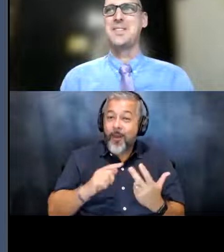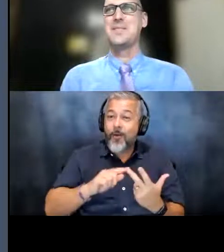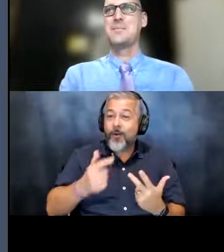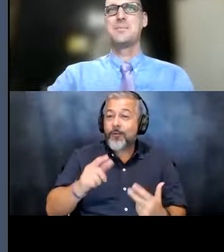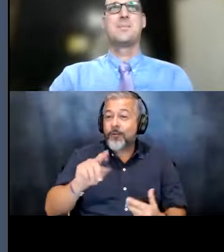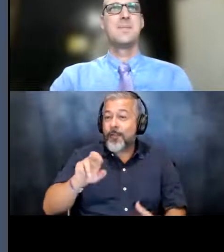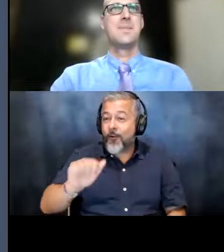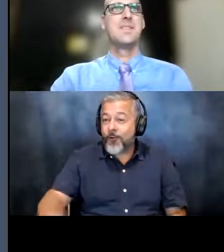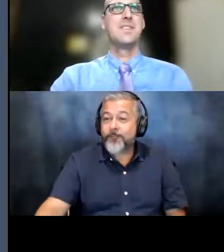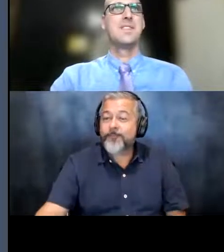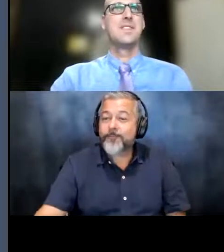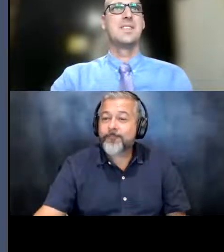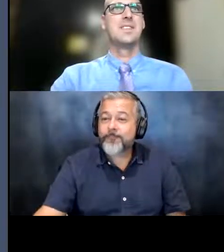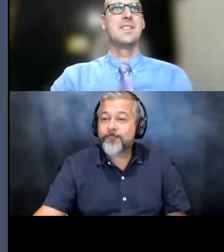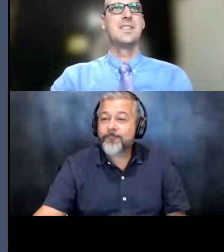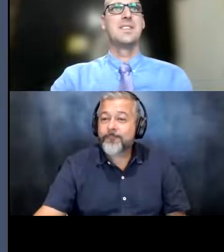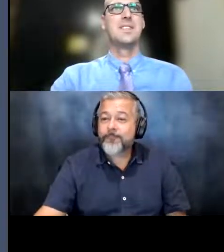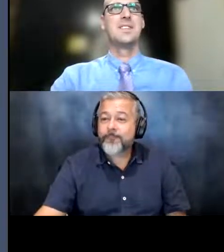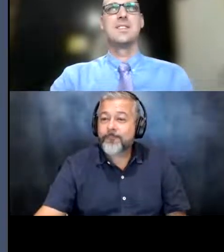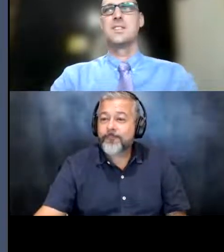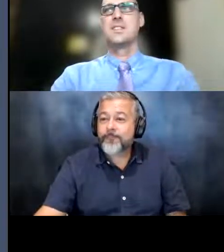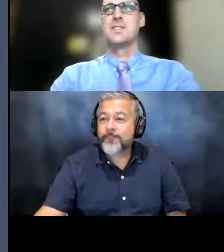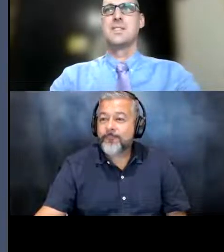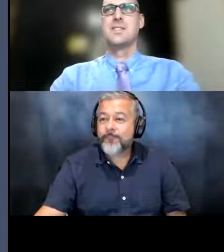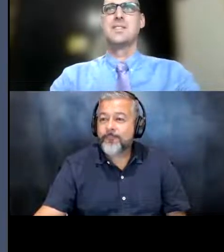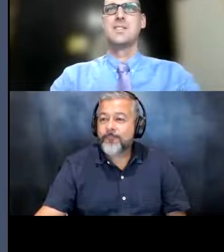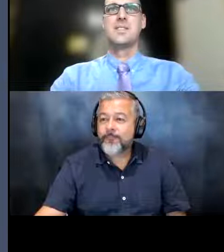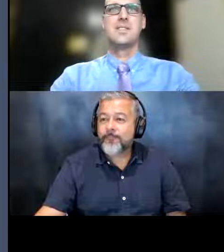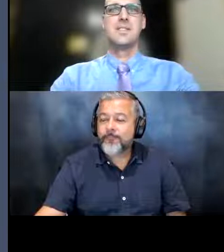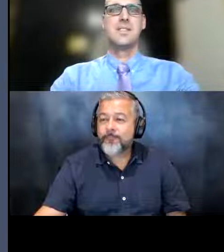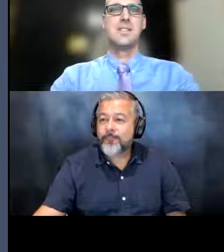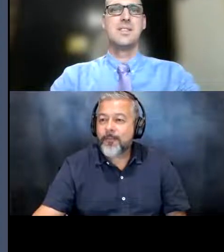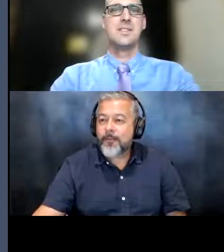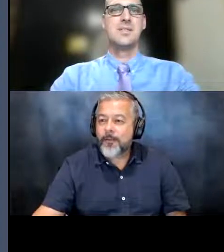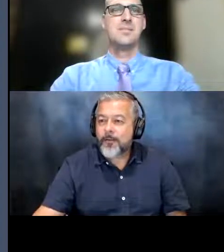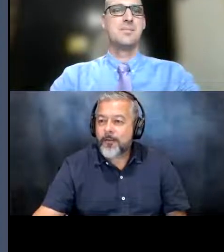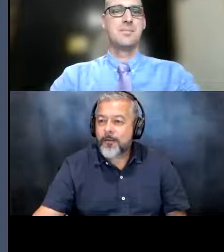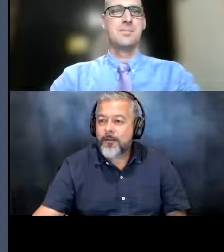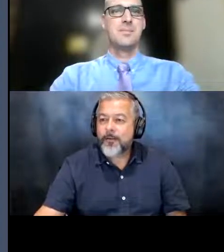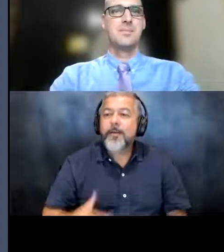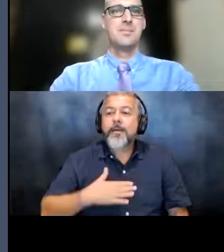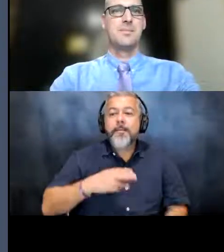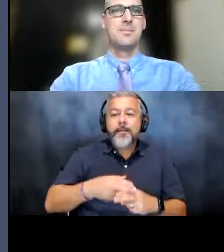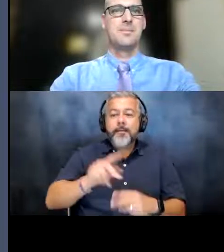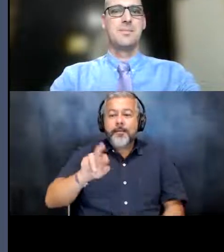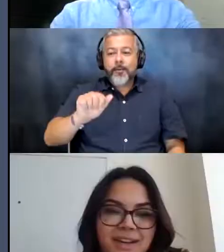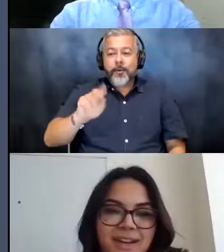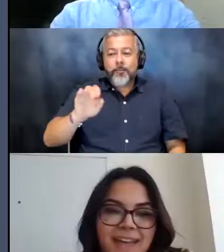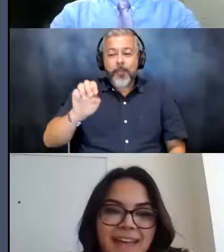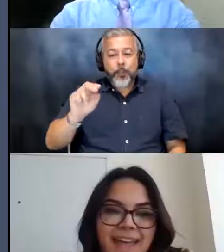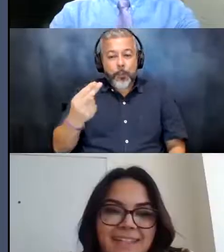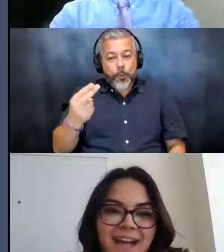Tara. Thanks, Brandon. Good afternoon, everyone. My name is Tara Bandu. I'm the Human-Centered Design Unit